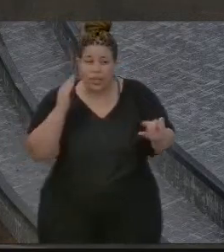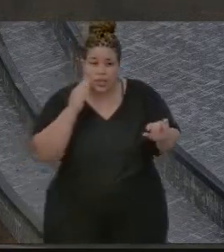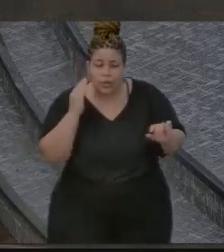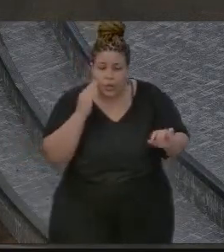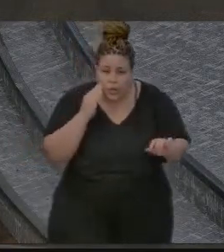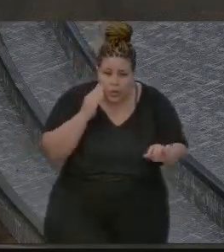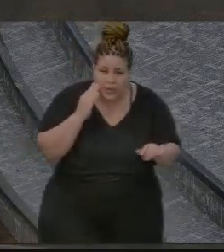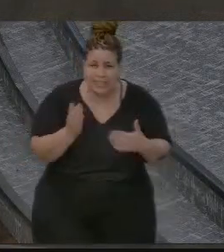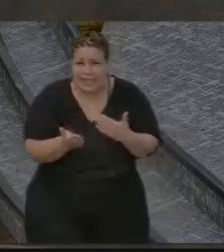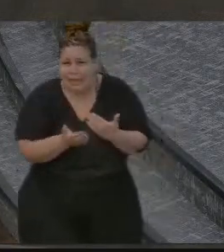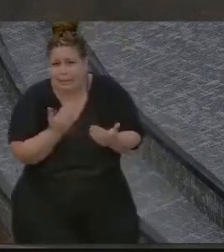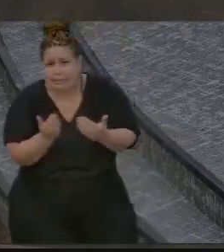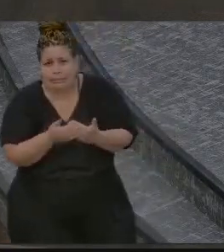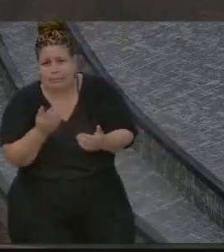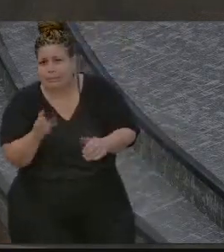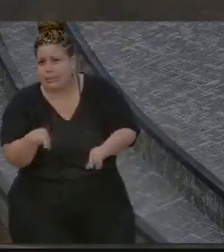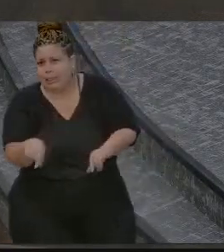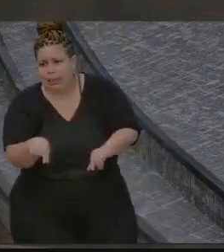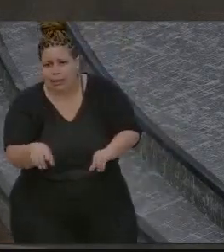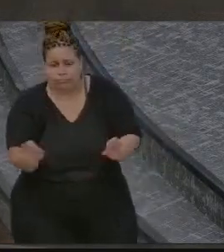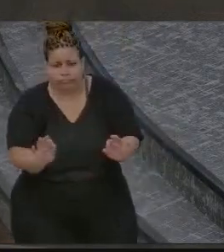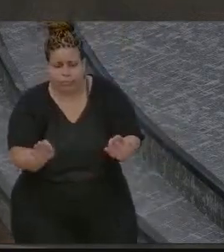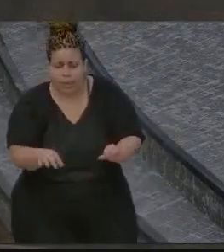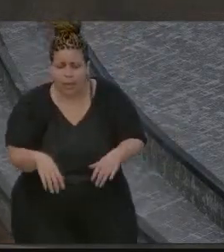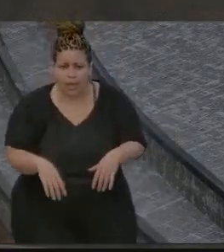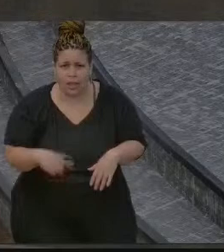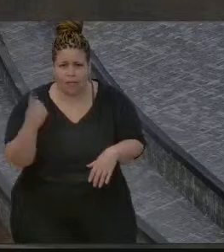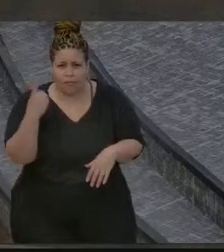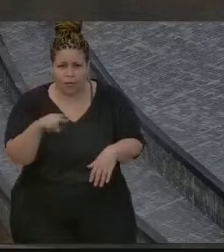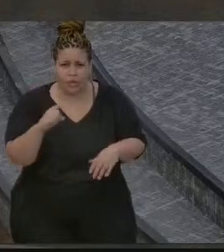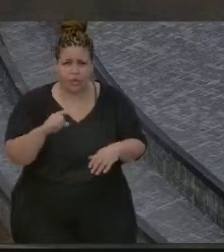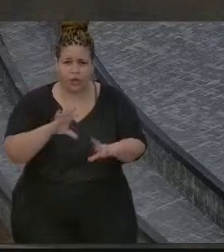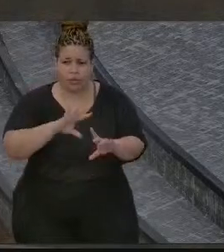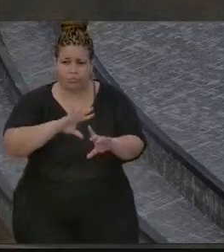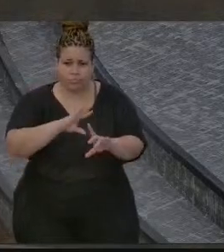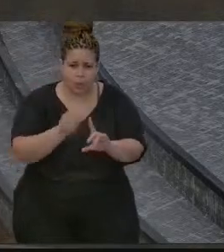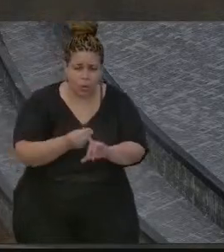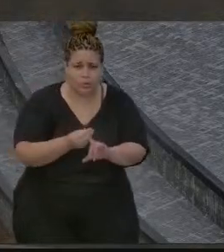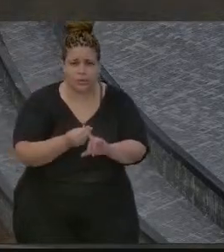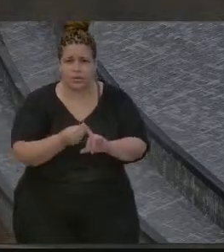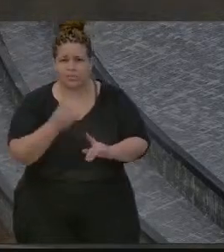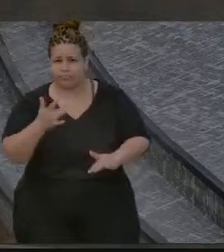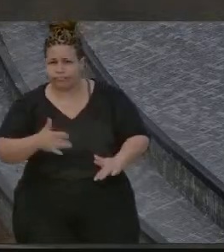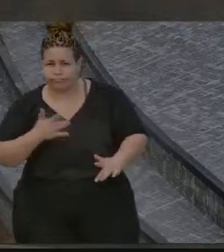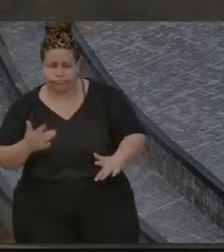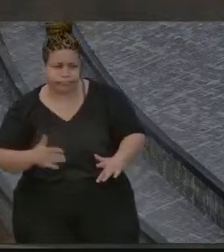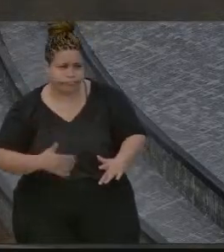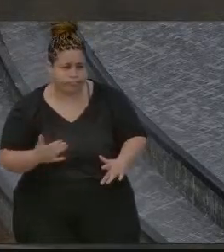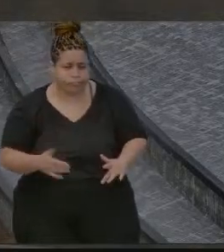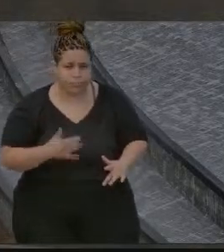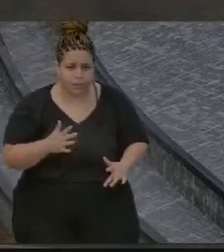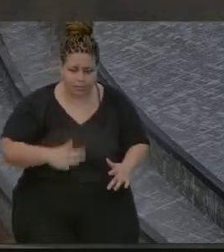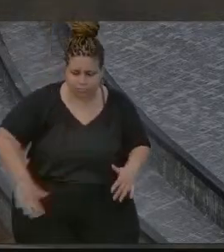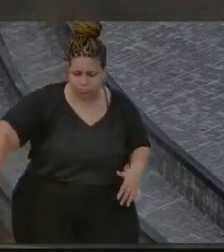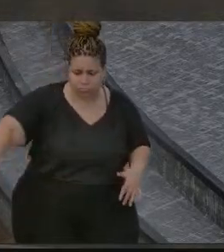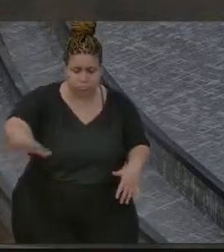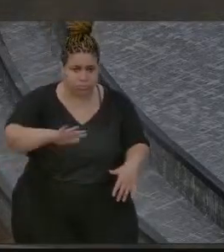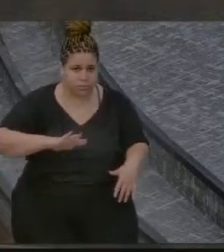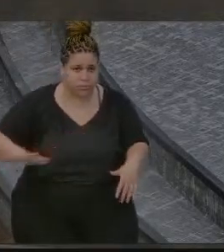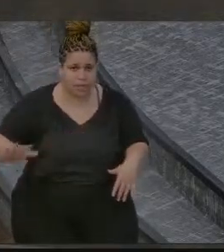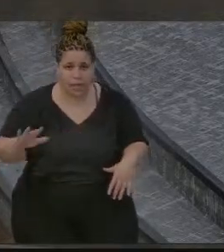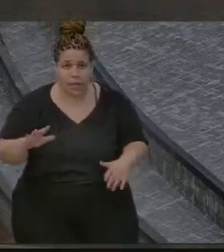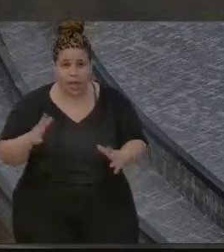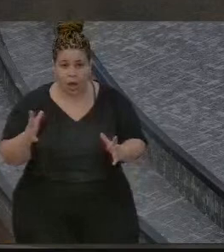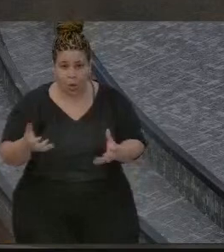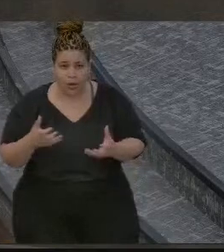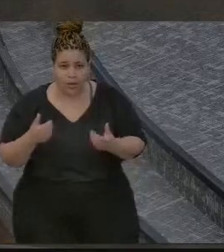under culture and climate. And so anyway, I wanted to put that on your radar as a conversation I had. I tried not to represent it as